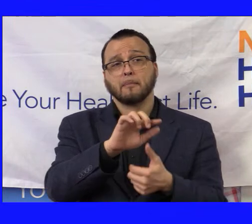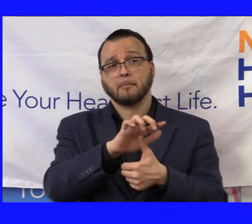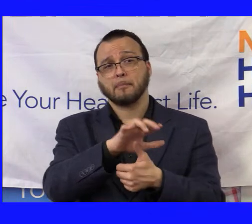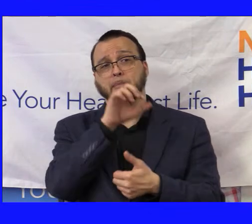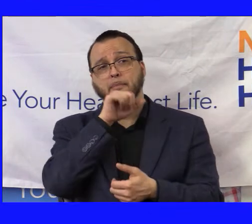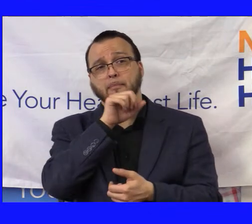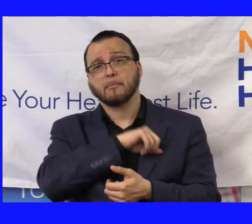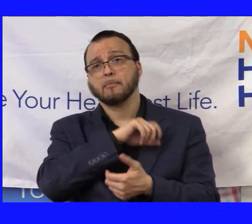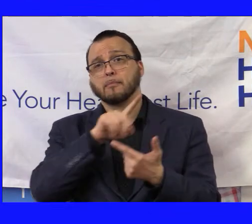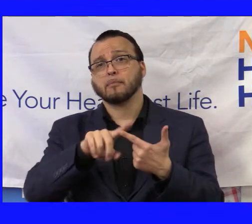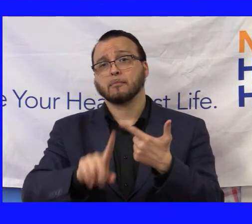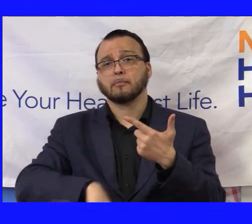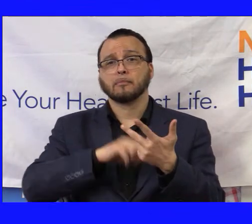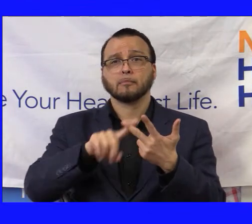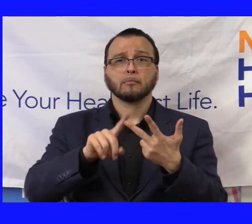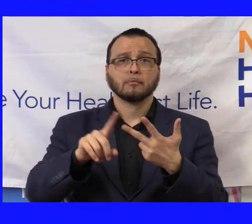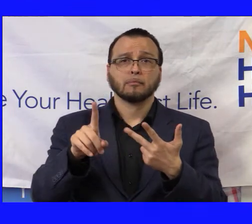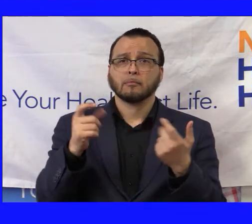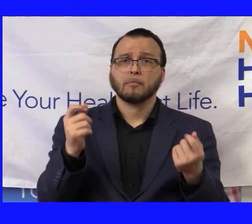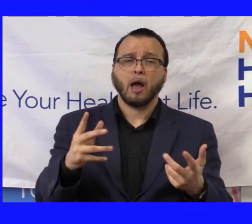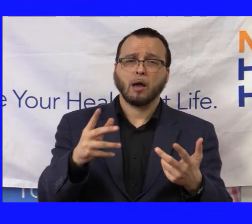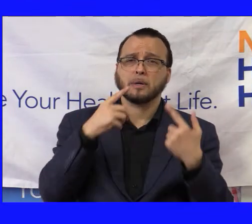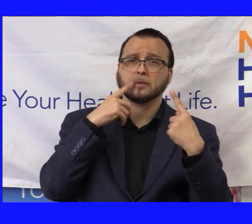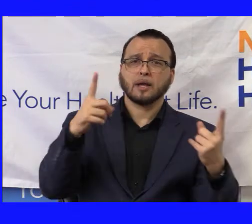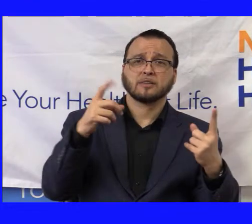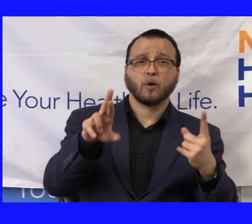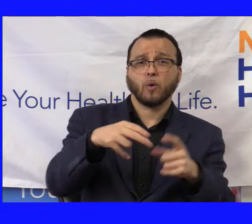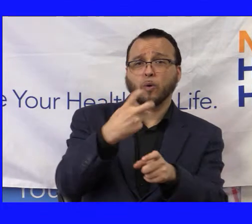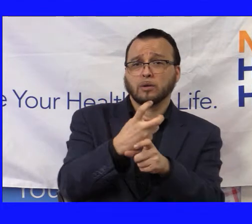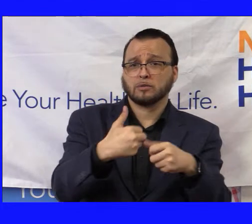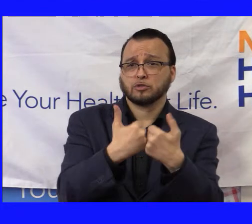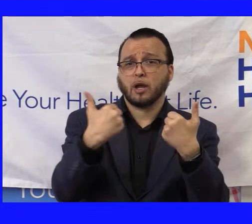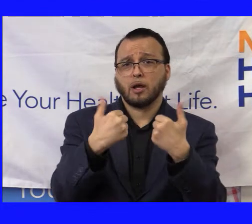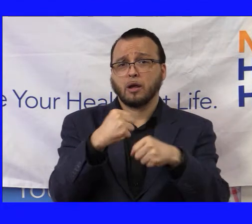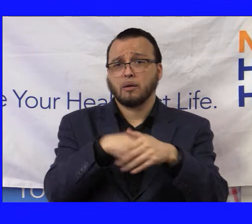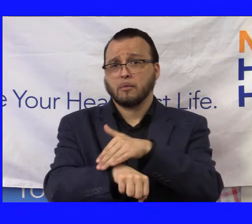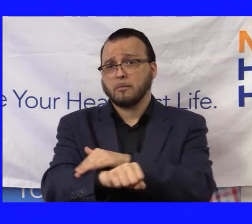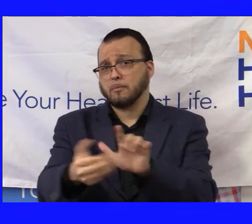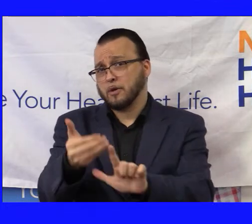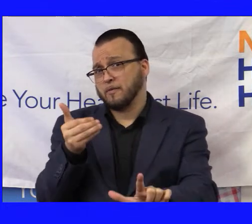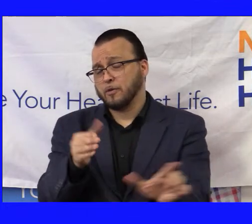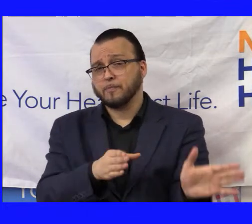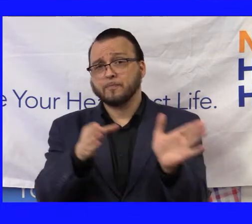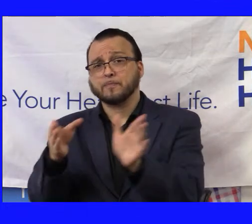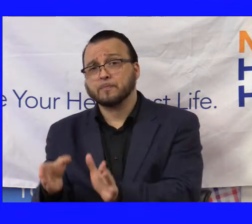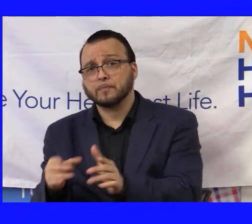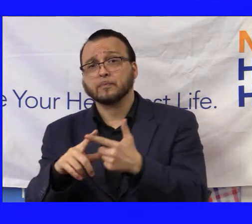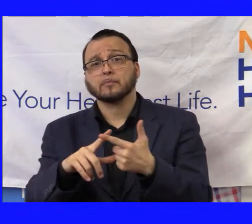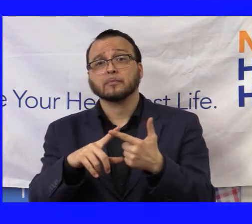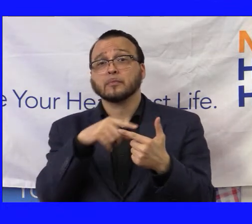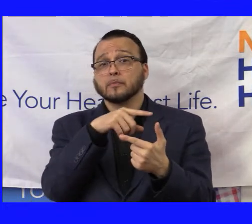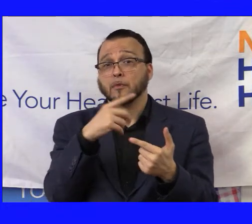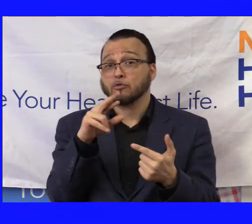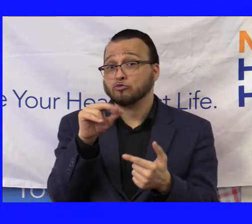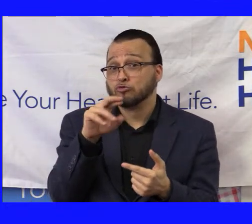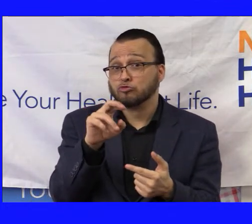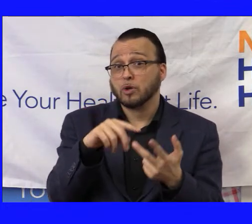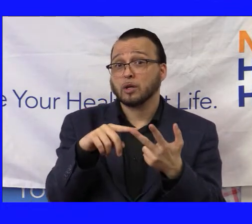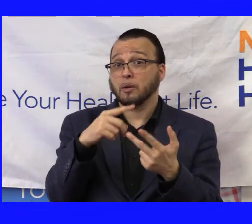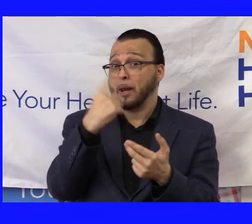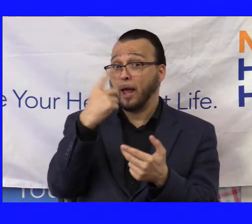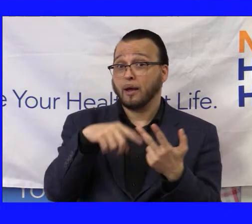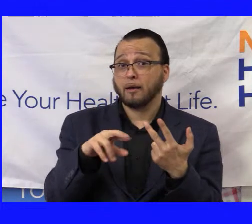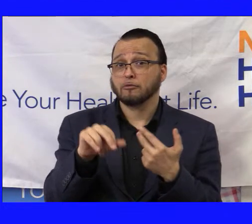successful or difficult the labors she had prior, but also includes Black race or Hispanic ethnicity as also